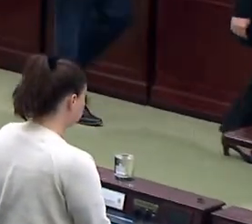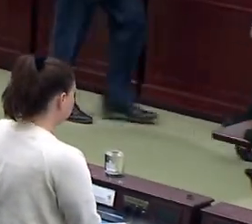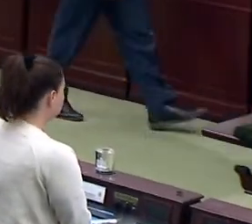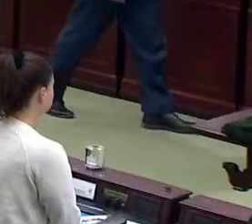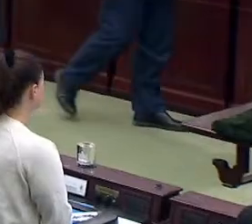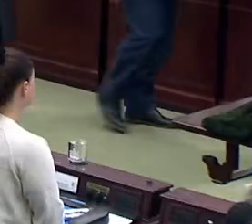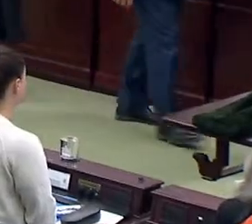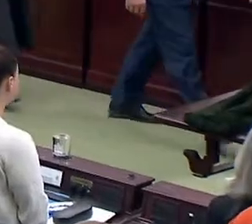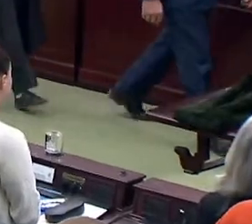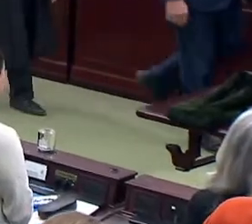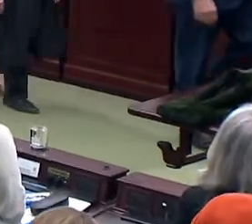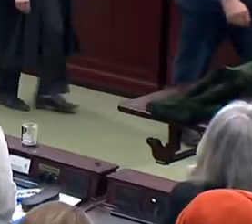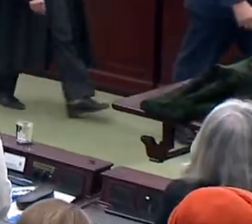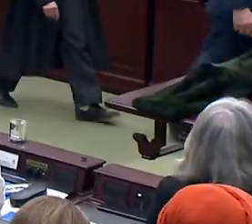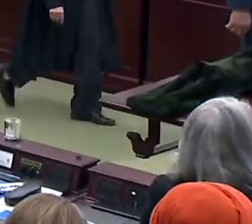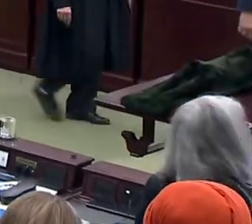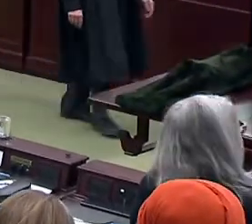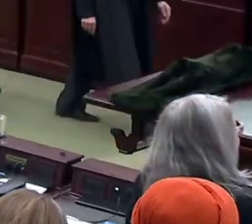Speaker